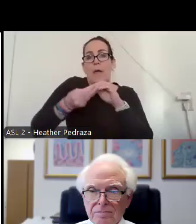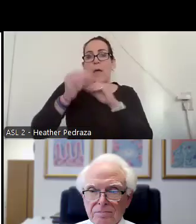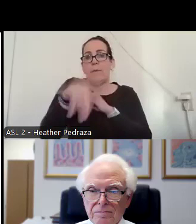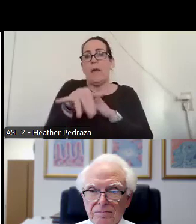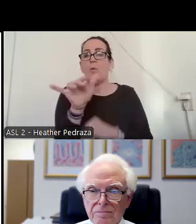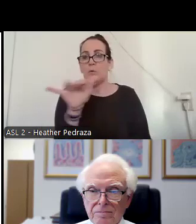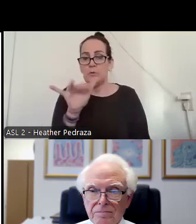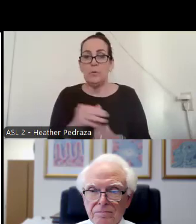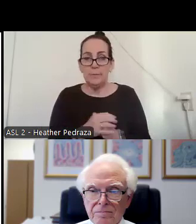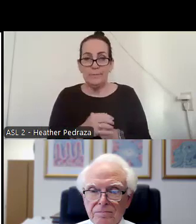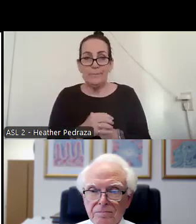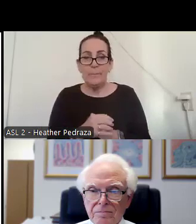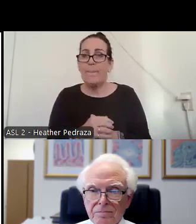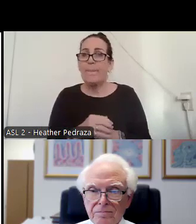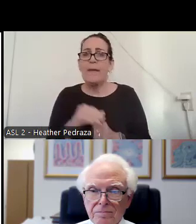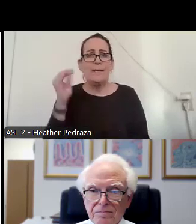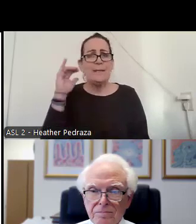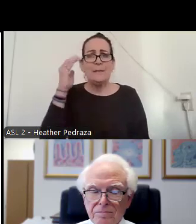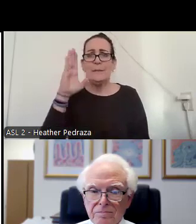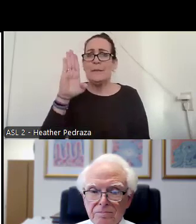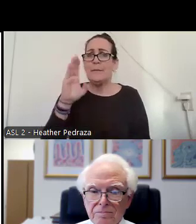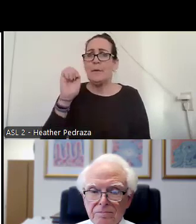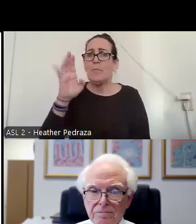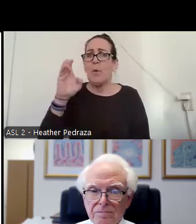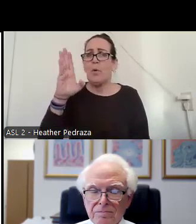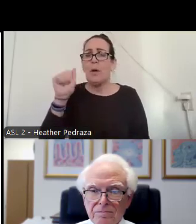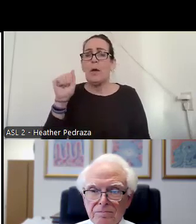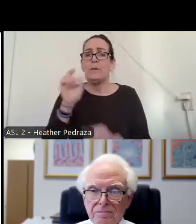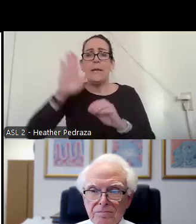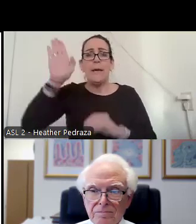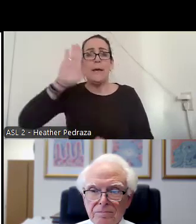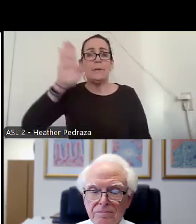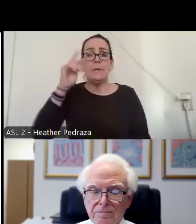It looks like we have Barbara's hand up.